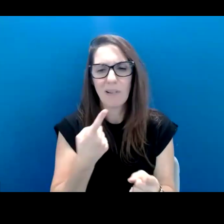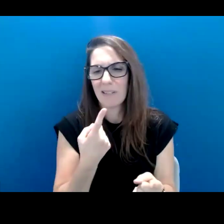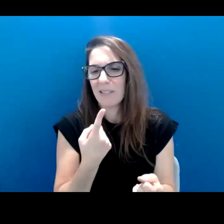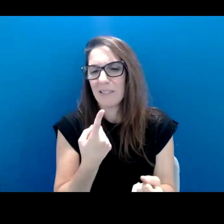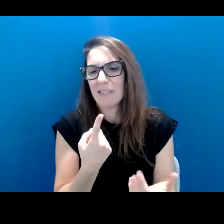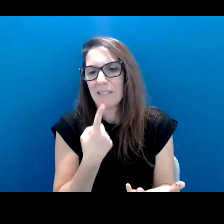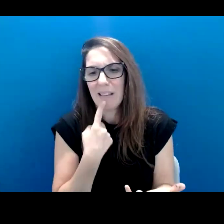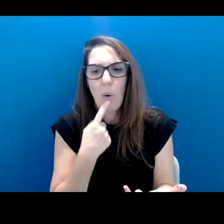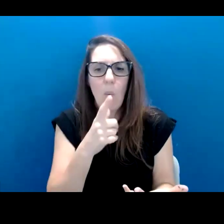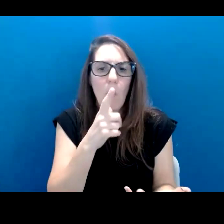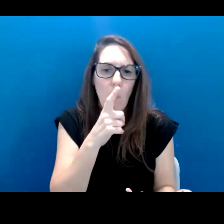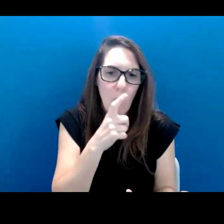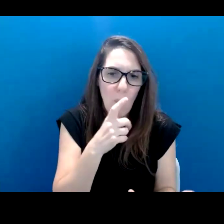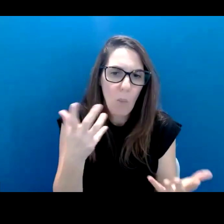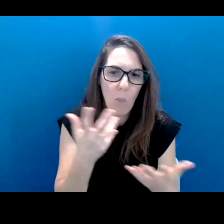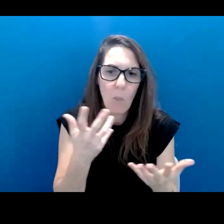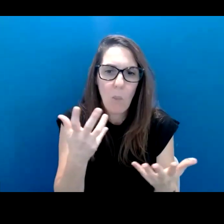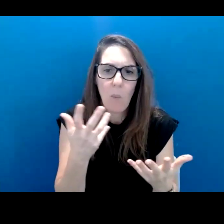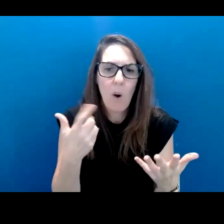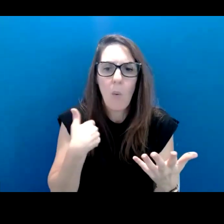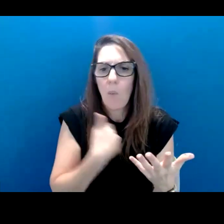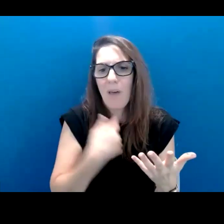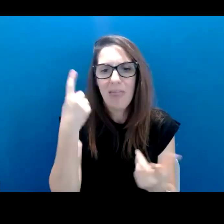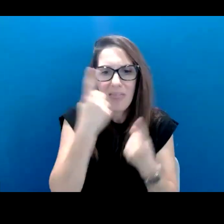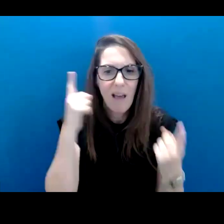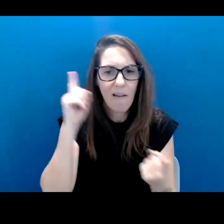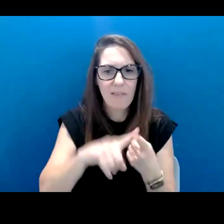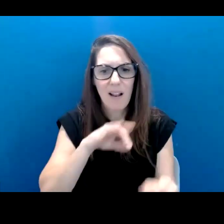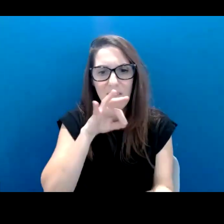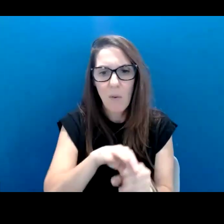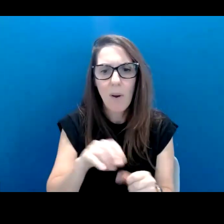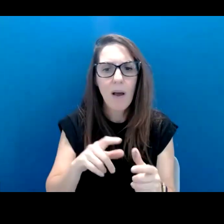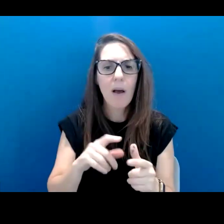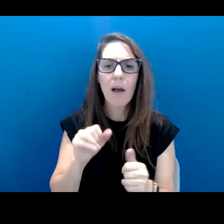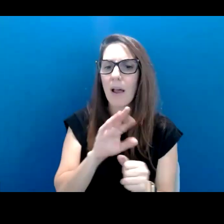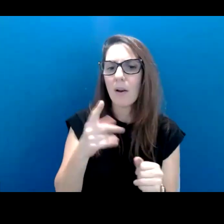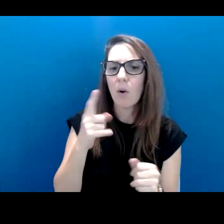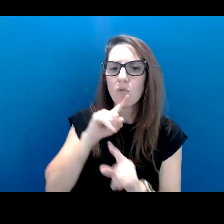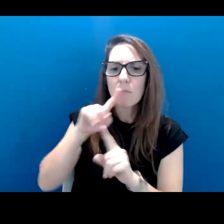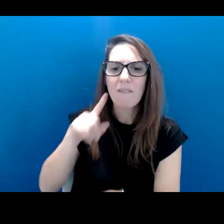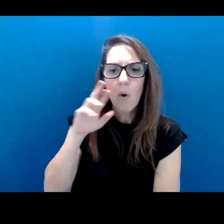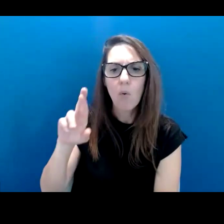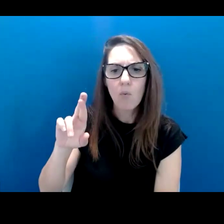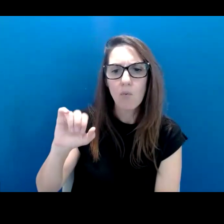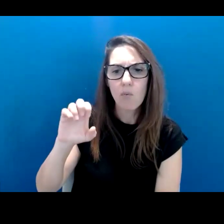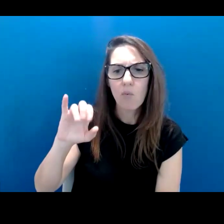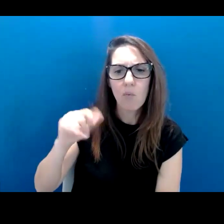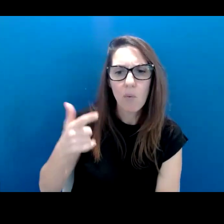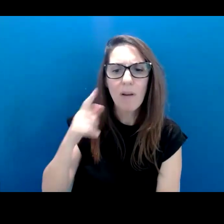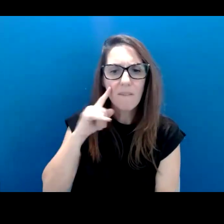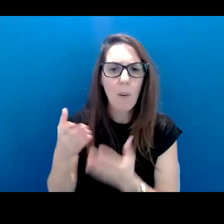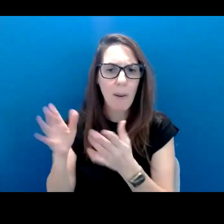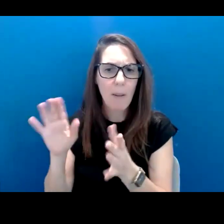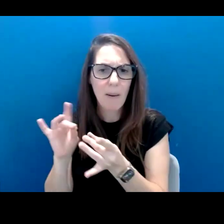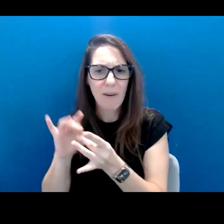vote. Now for responding to written public comments, so written public comments are published on GSA's website and they're distributed to